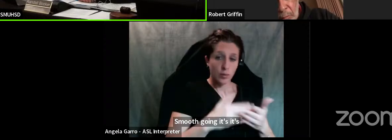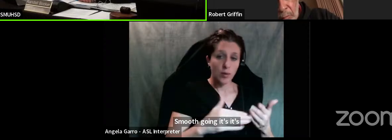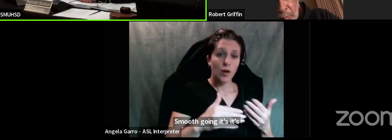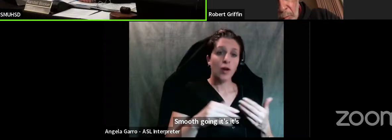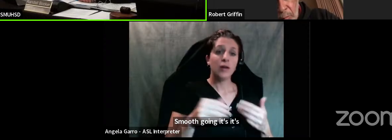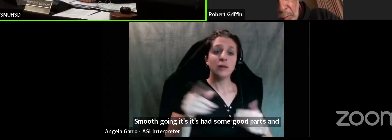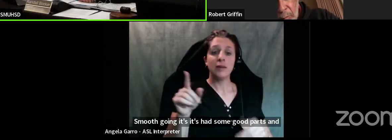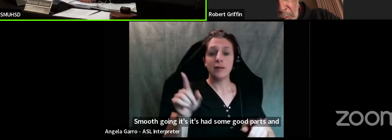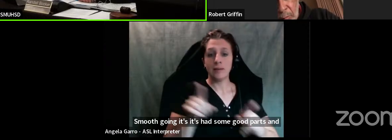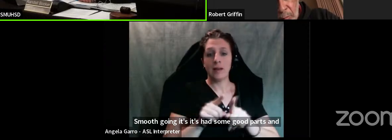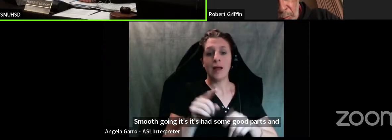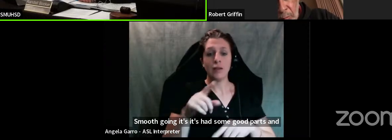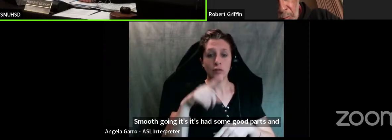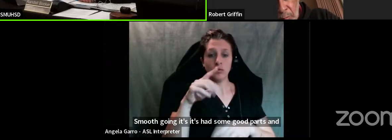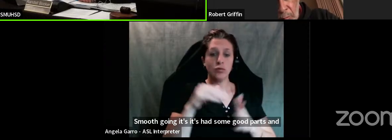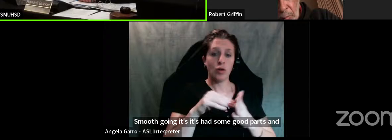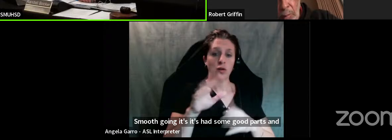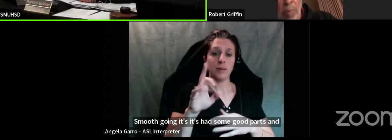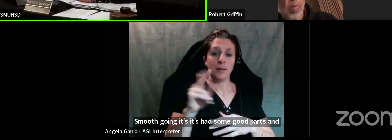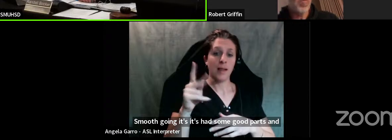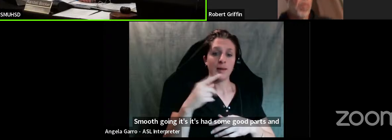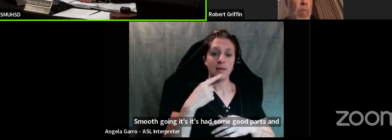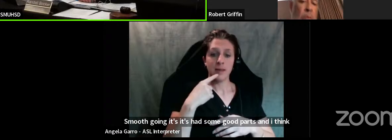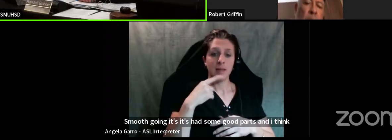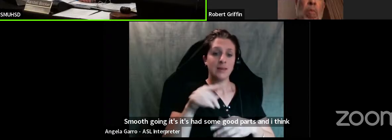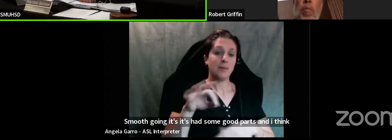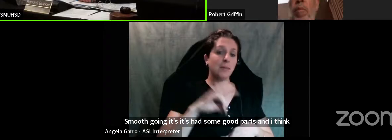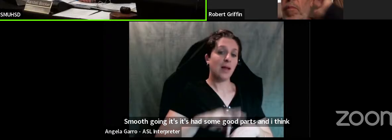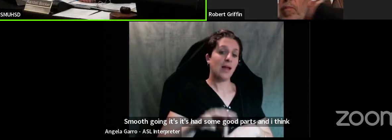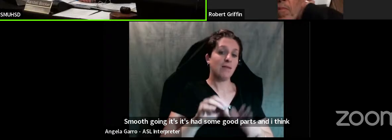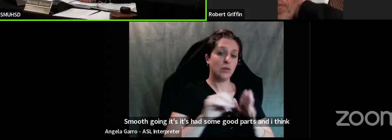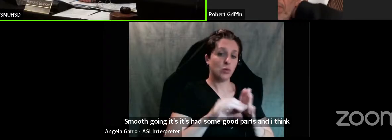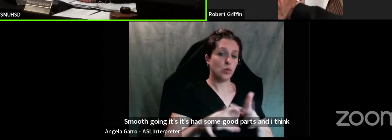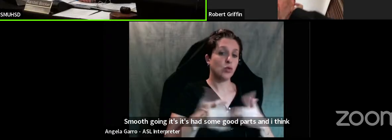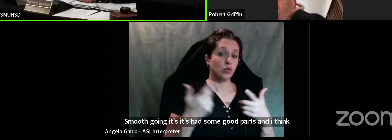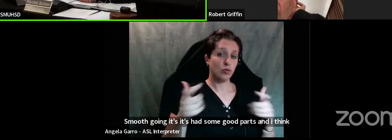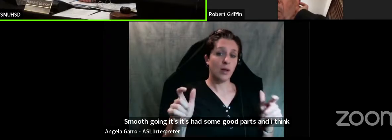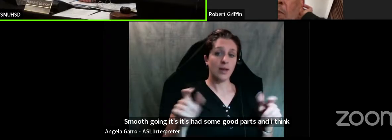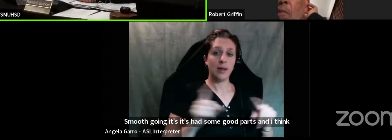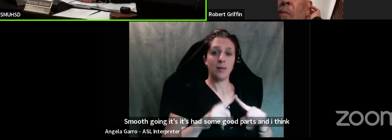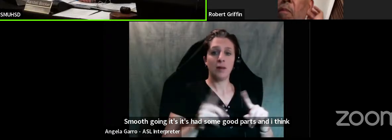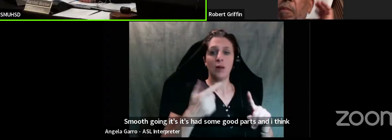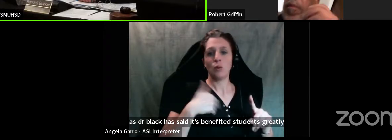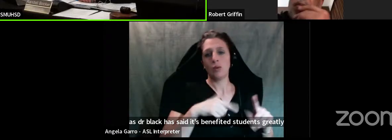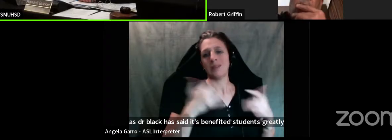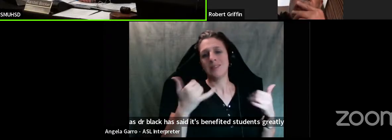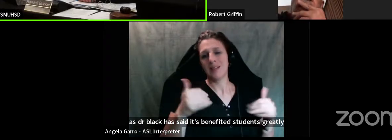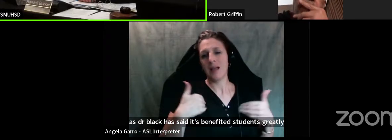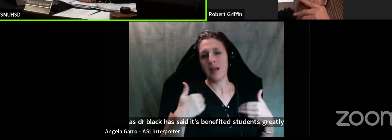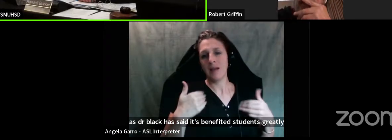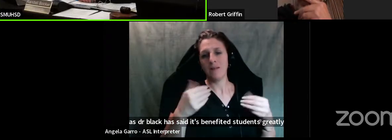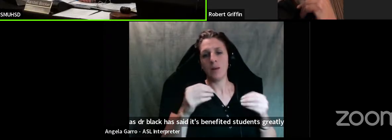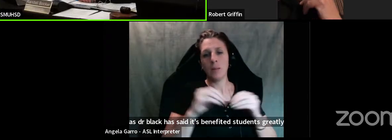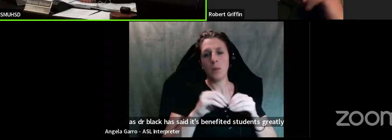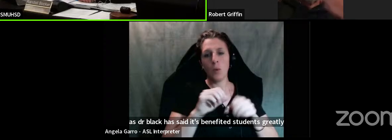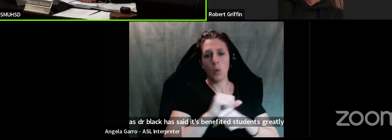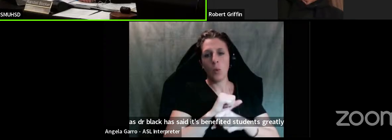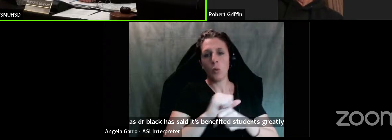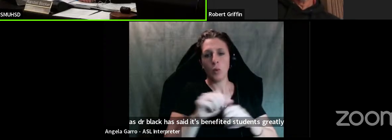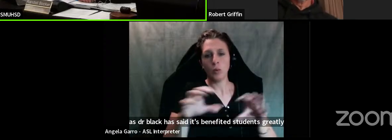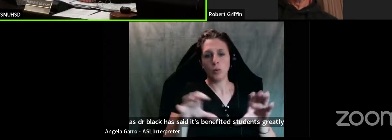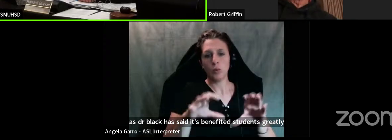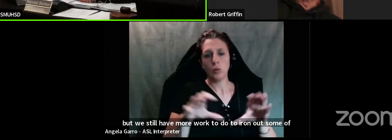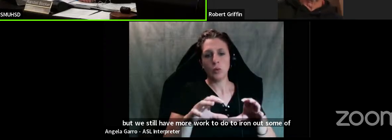Dr. Black has said, it's benefited students greatly. But we still have more work to do to iron out some